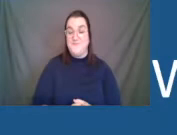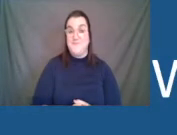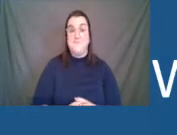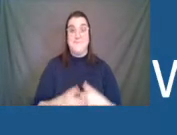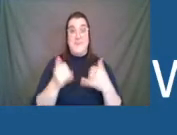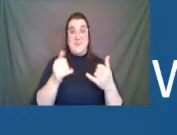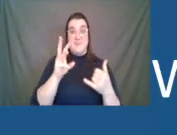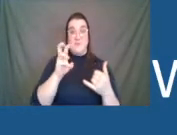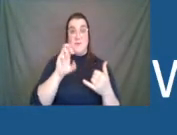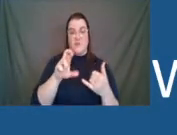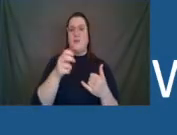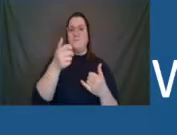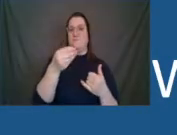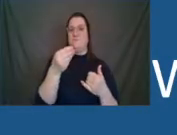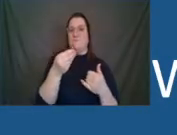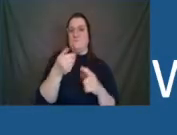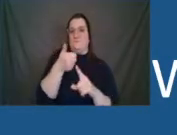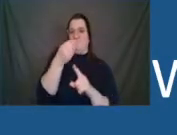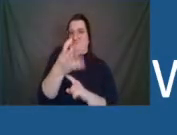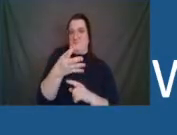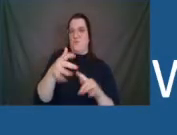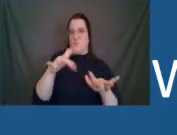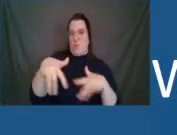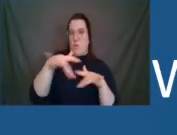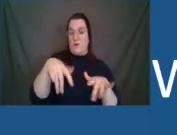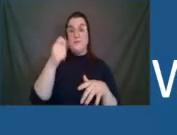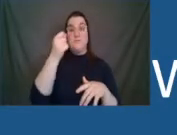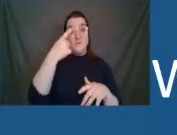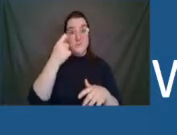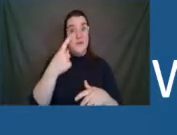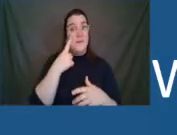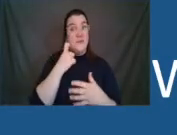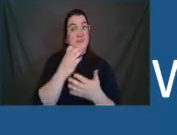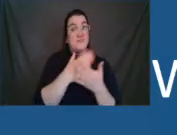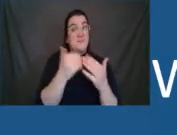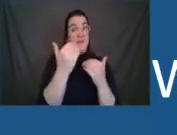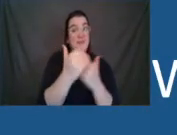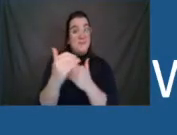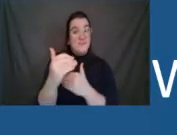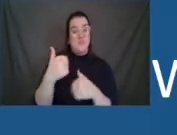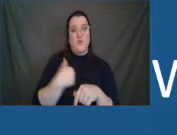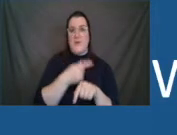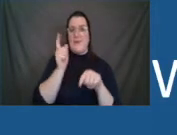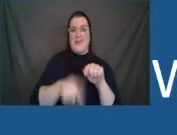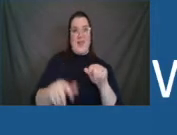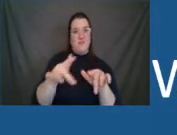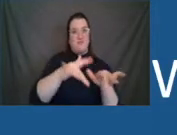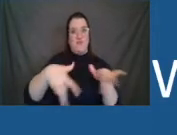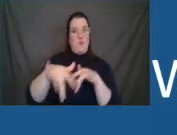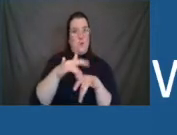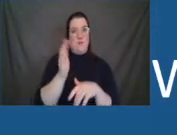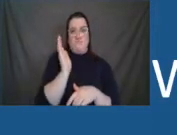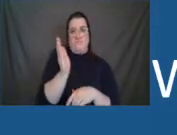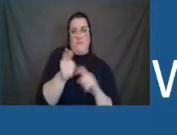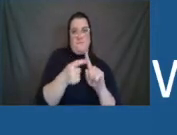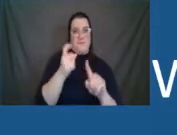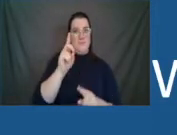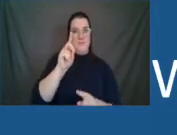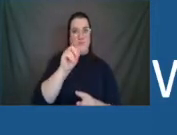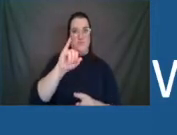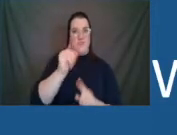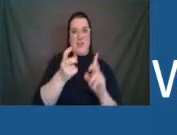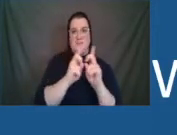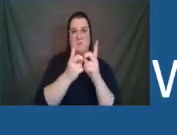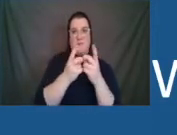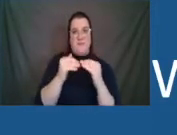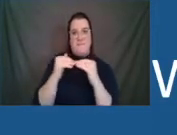of getting information. Know that today's webinar is being recorded. However, due to certain limitations, we will